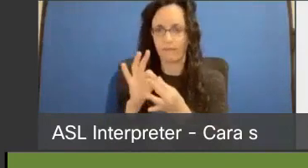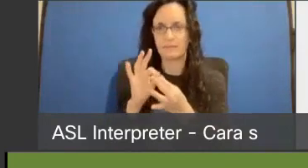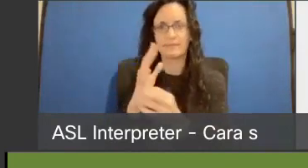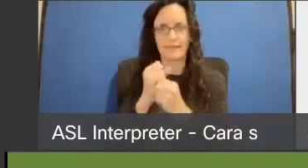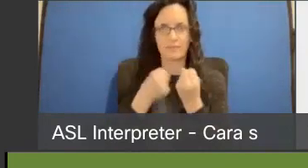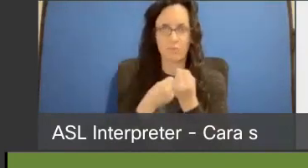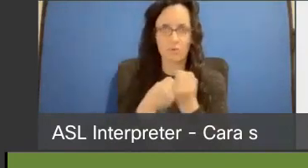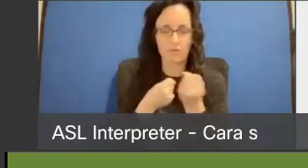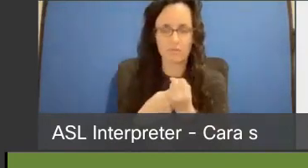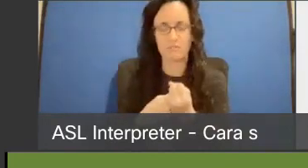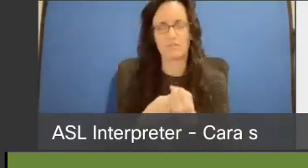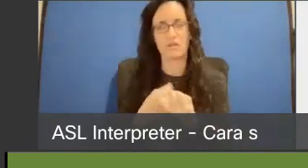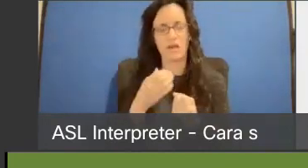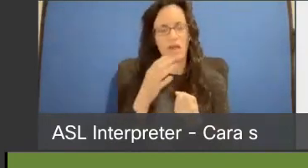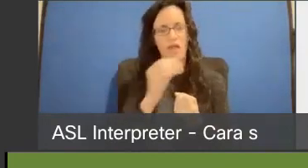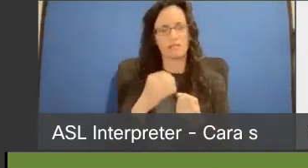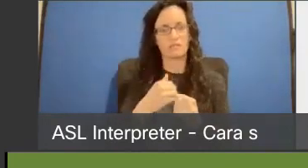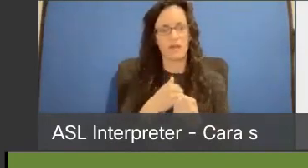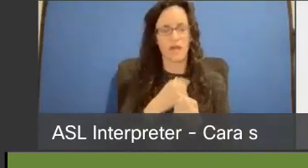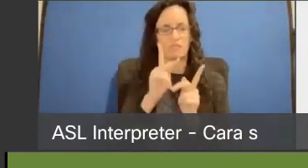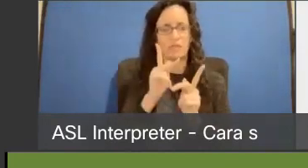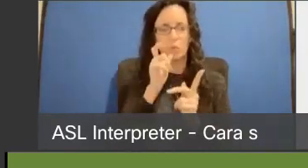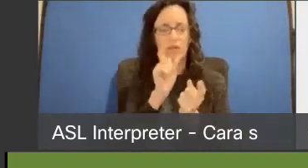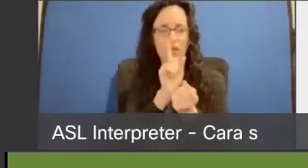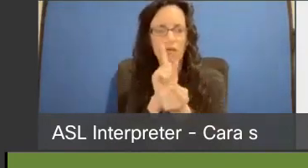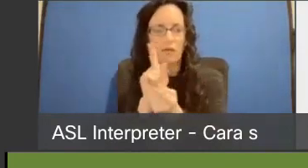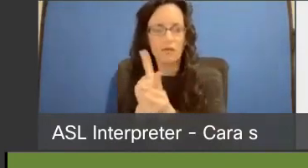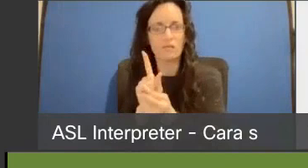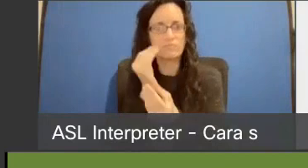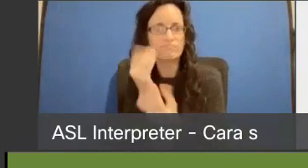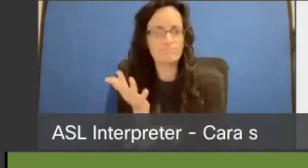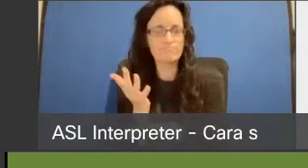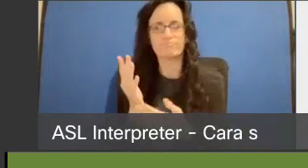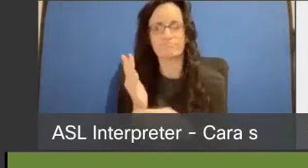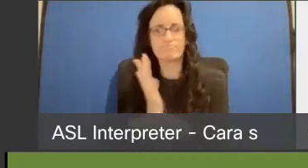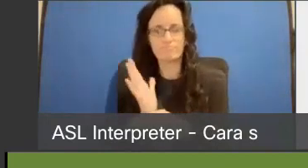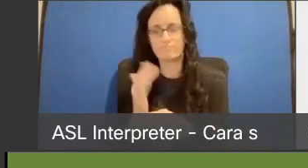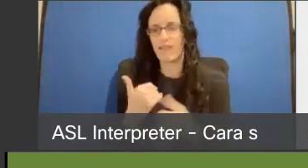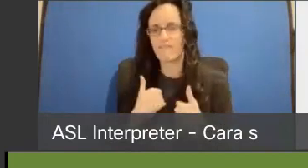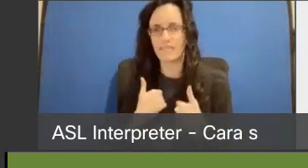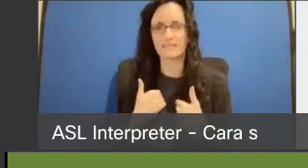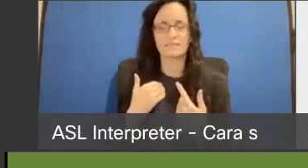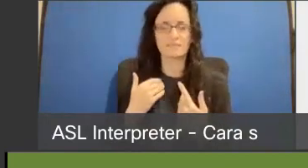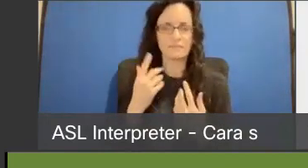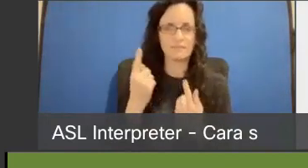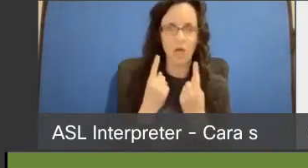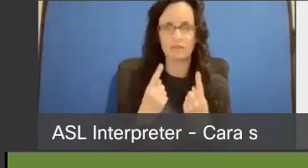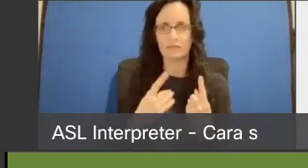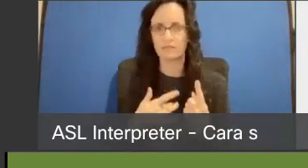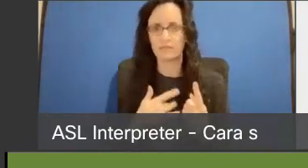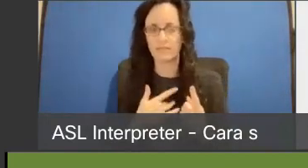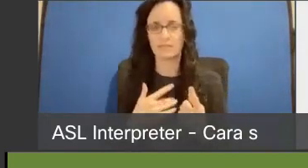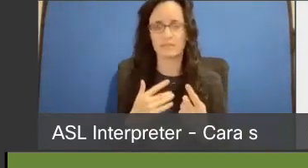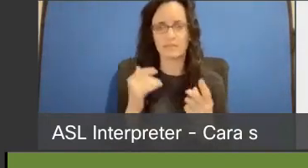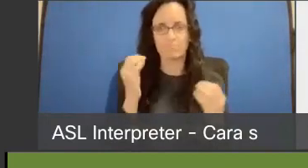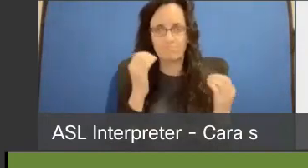know when we're thinking about those things. So that's a way of changing the narrative a little bit, and sort of giving the message that, the equal tragedy